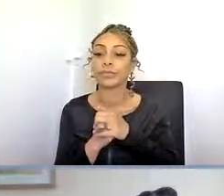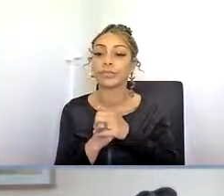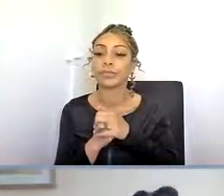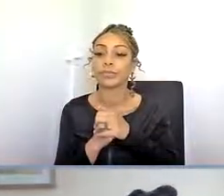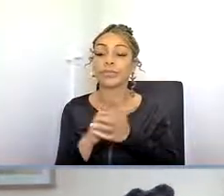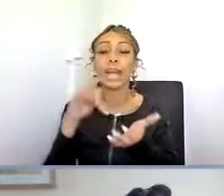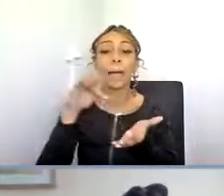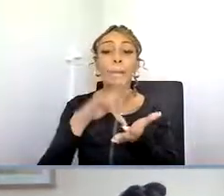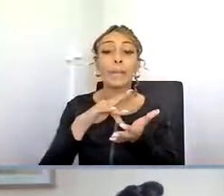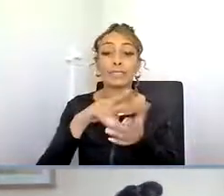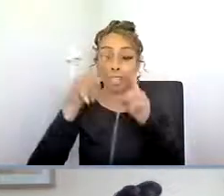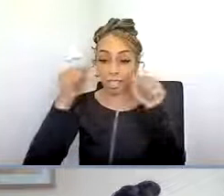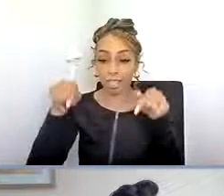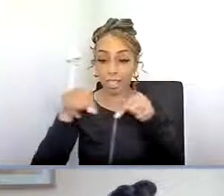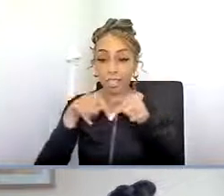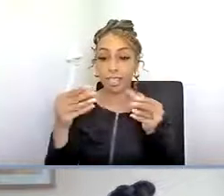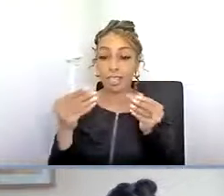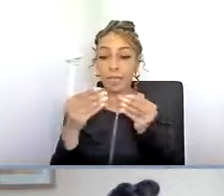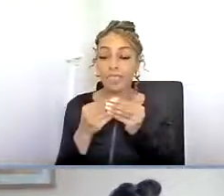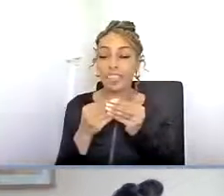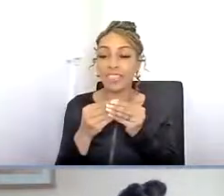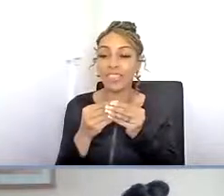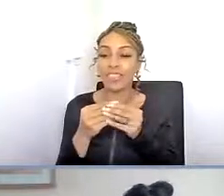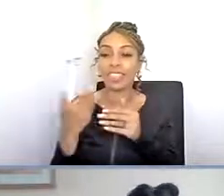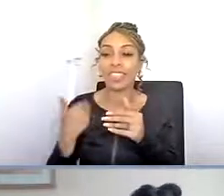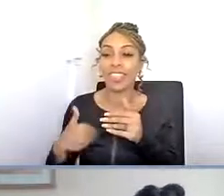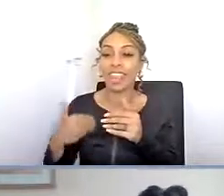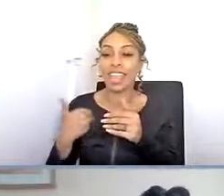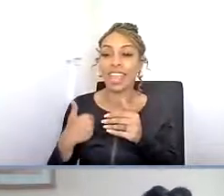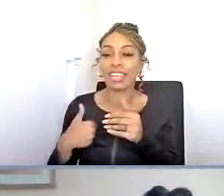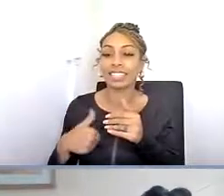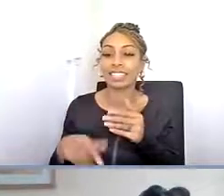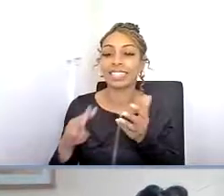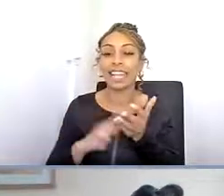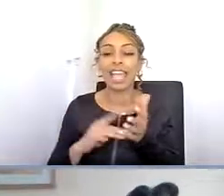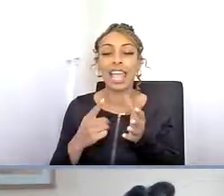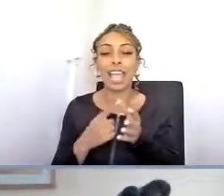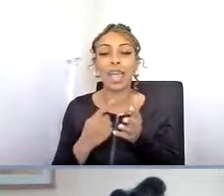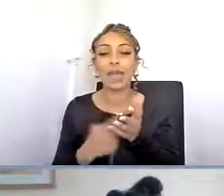middle photograph, she's with, it was taken by Lady Ottoline Morrell, and she's there